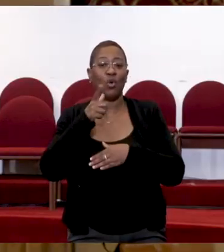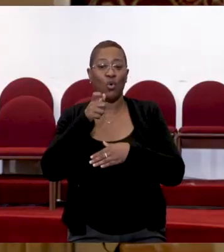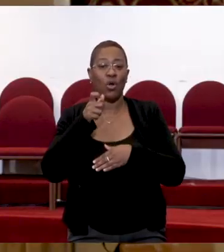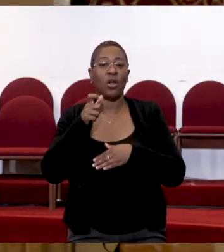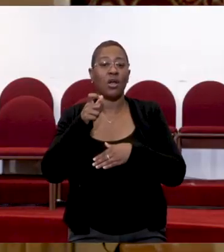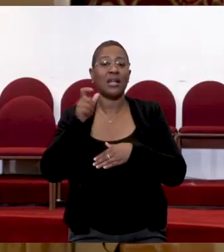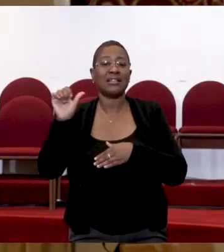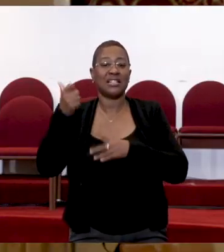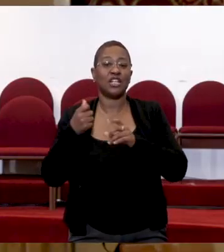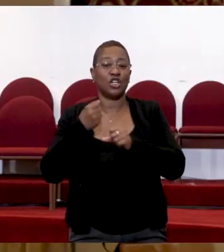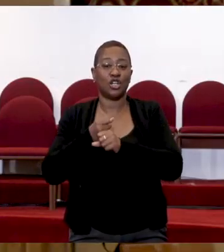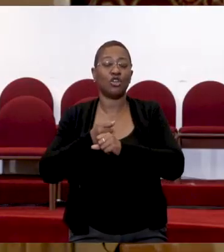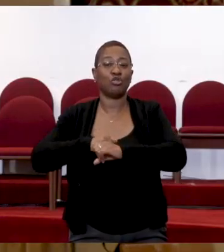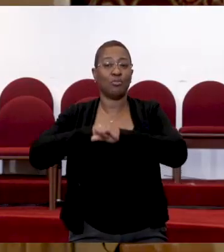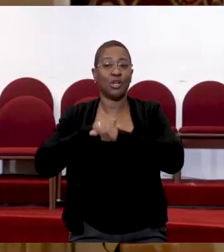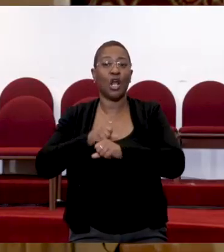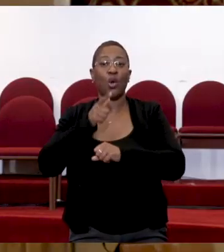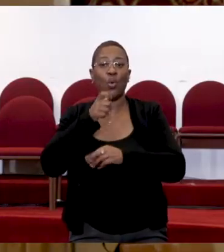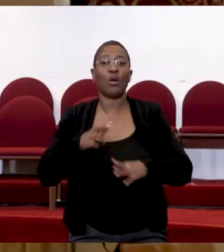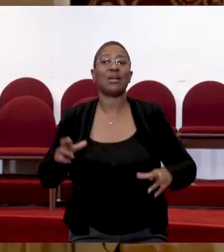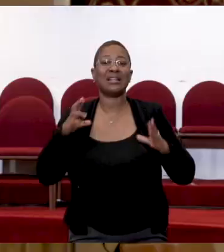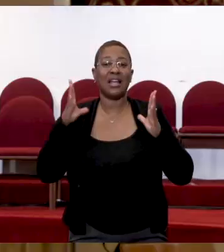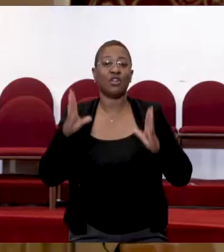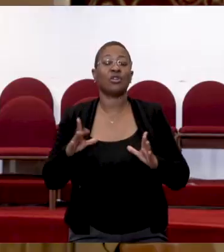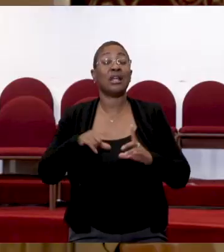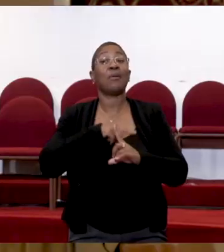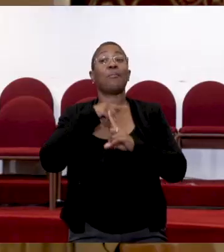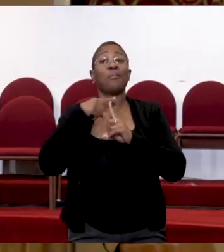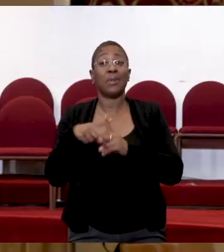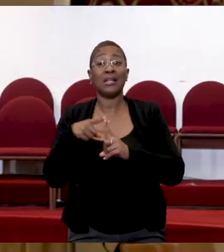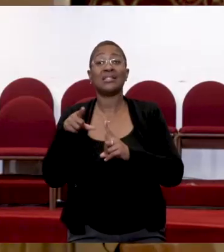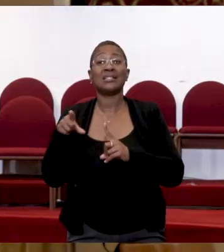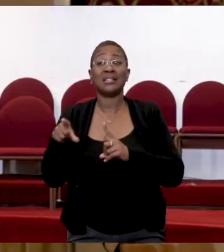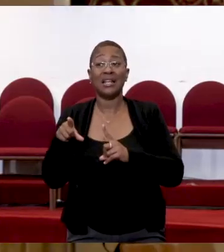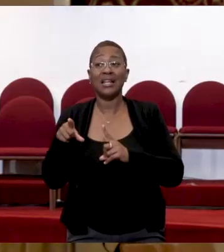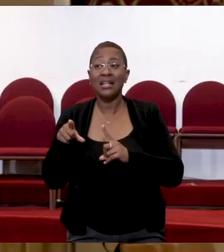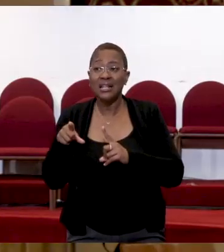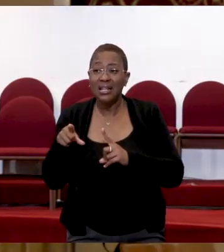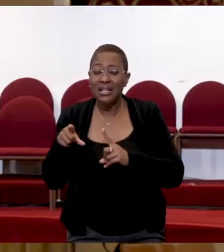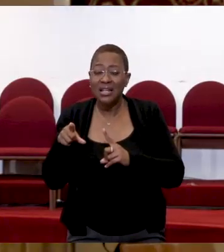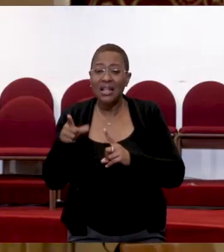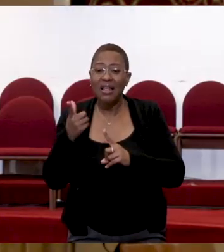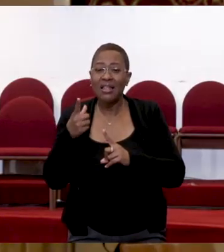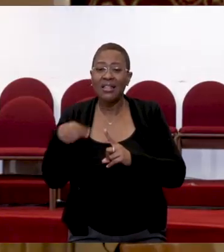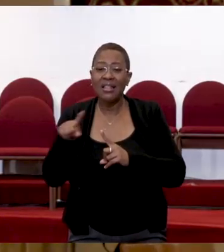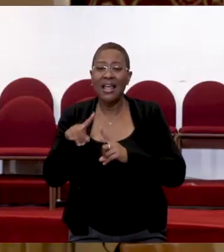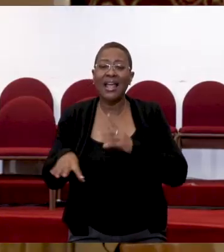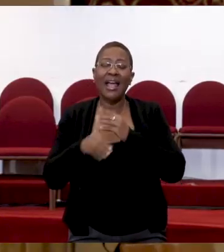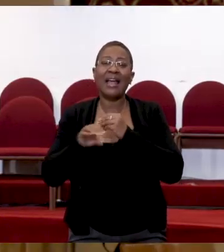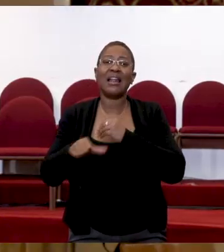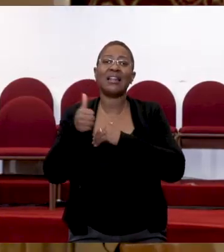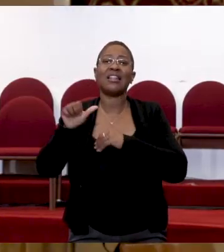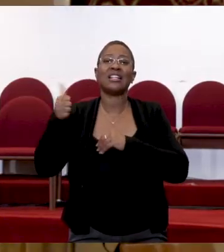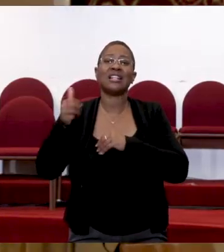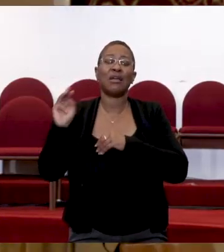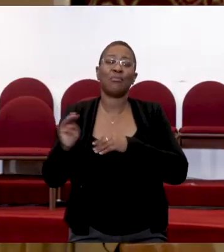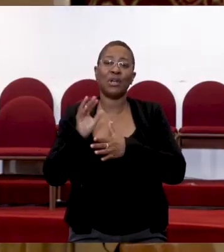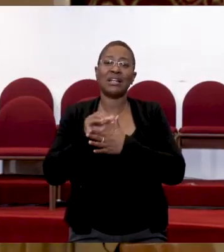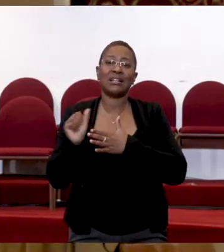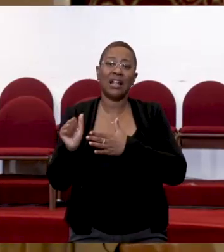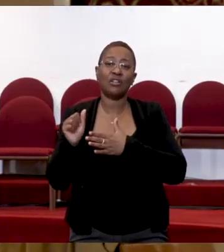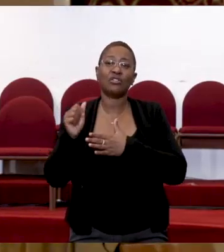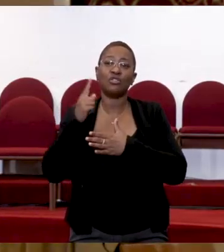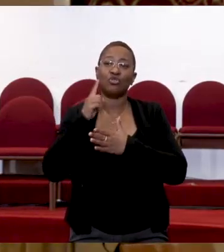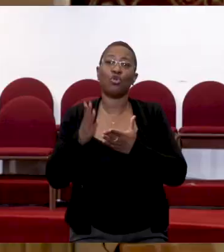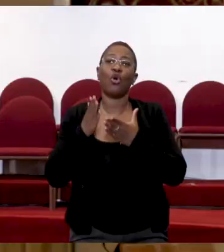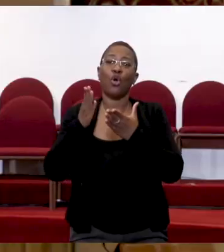years from now to protect the retirees. And on top of that, in the last two budgets, they've added on another $10 million to